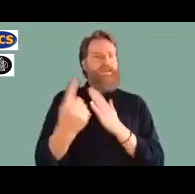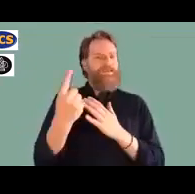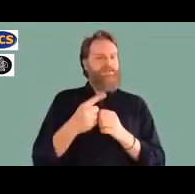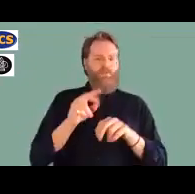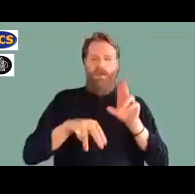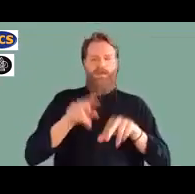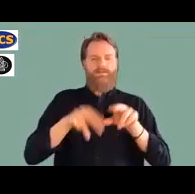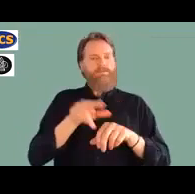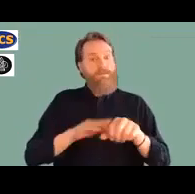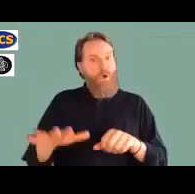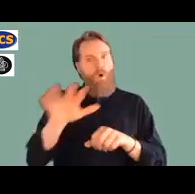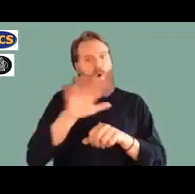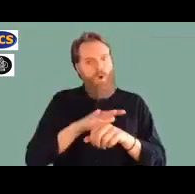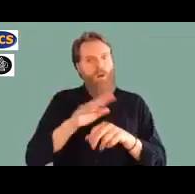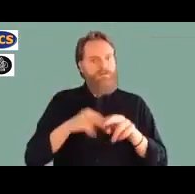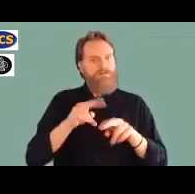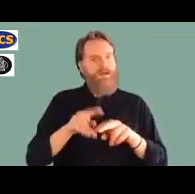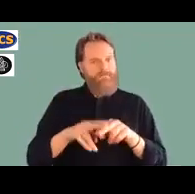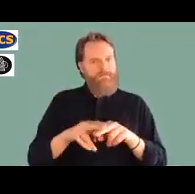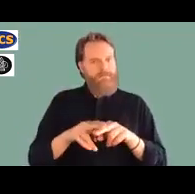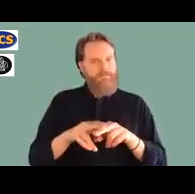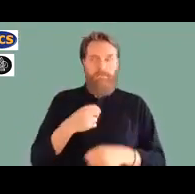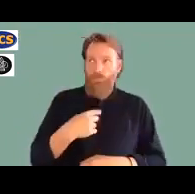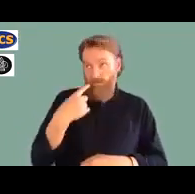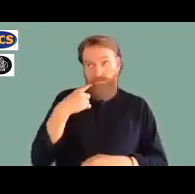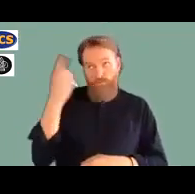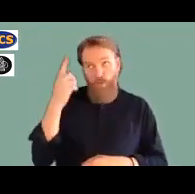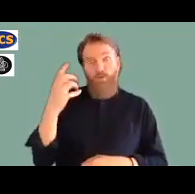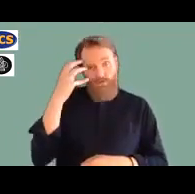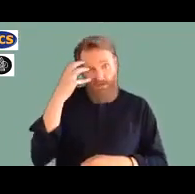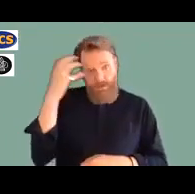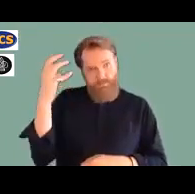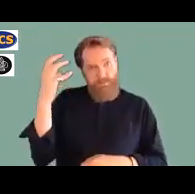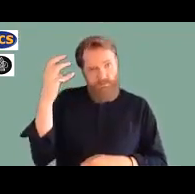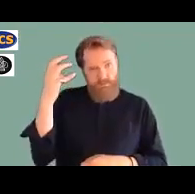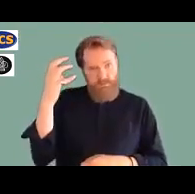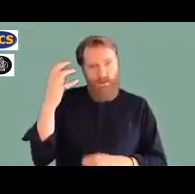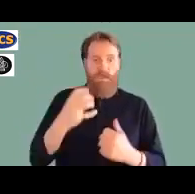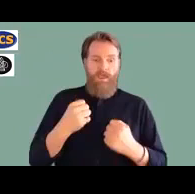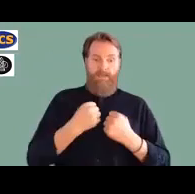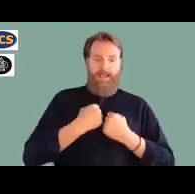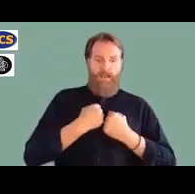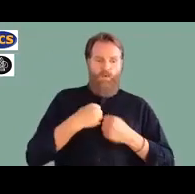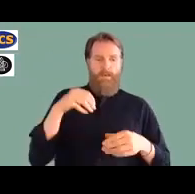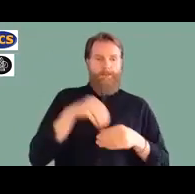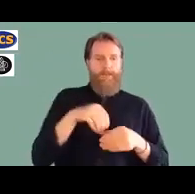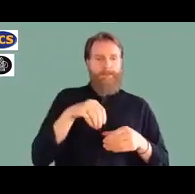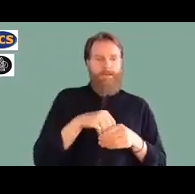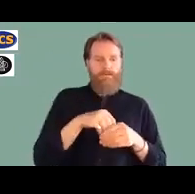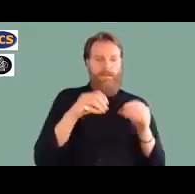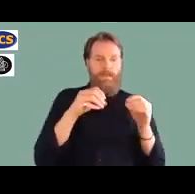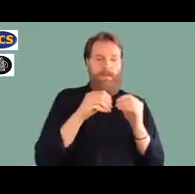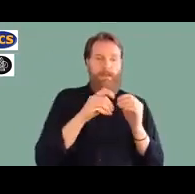staff. And we have flagged up to them very clearly that if that means for our BAME members that they want to see